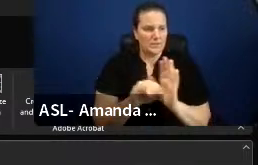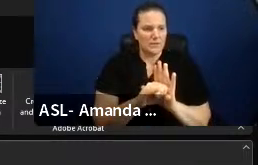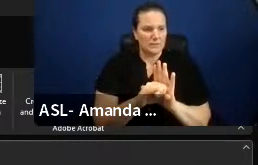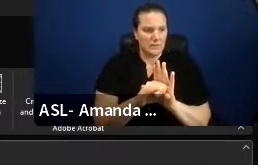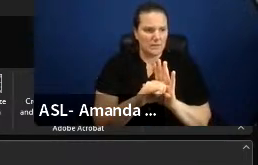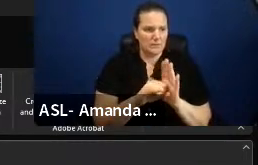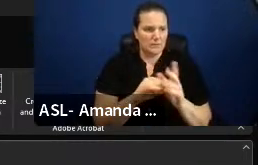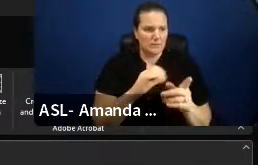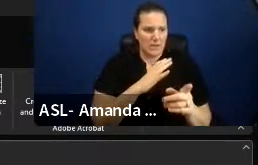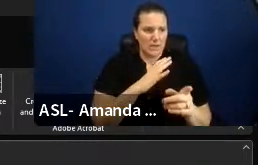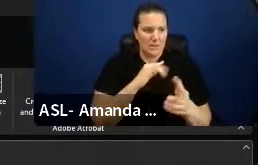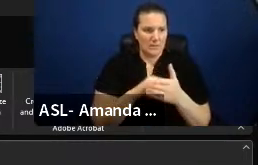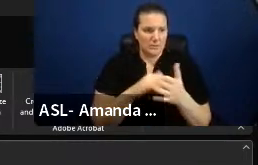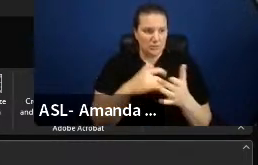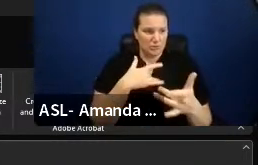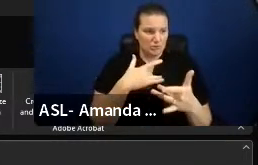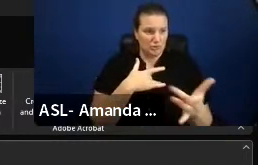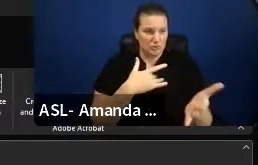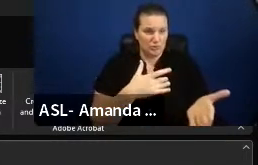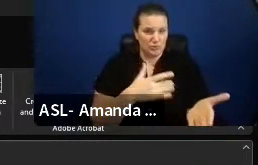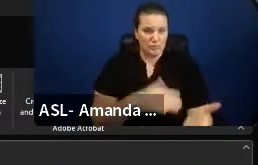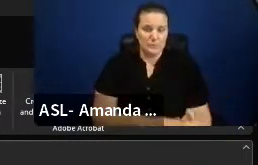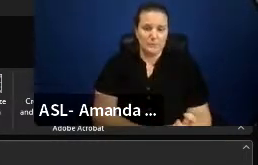be a concern.